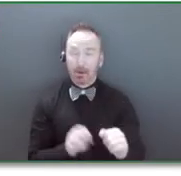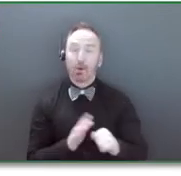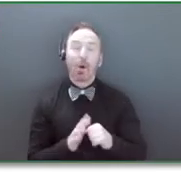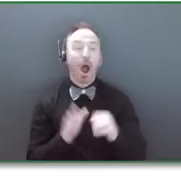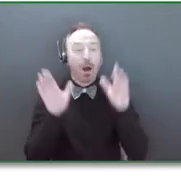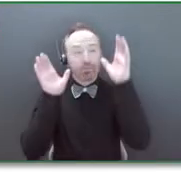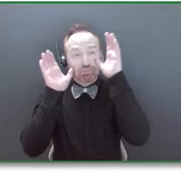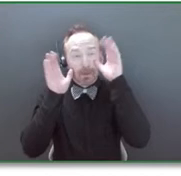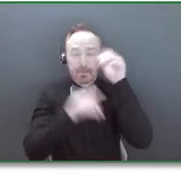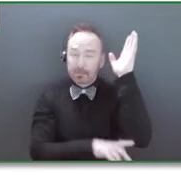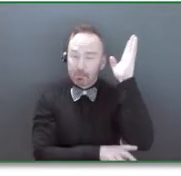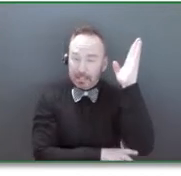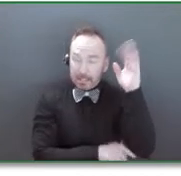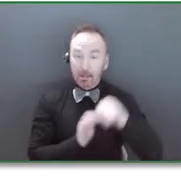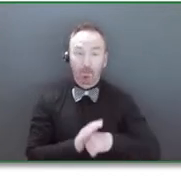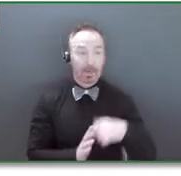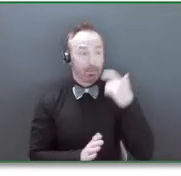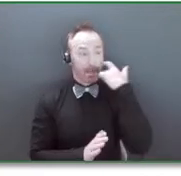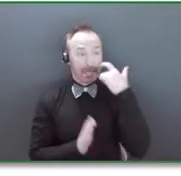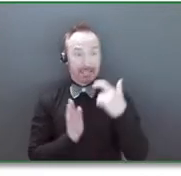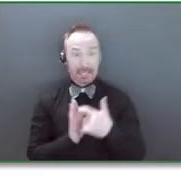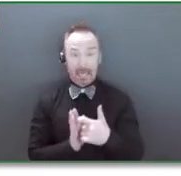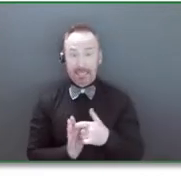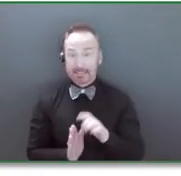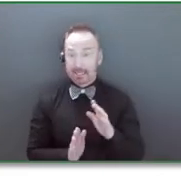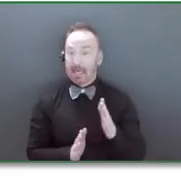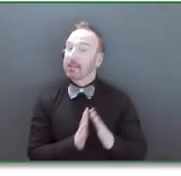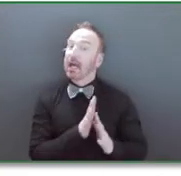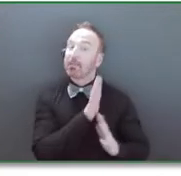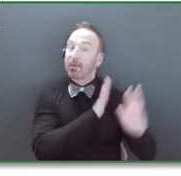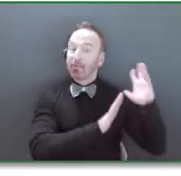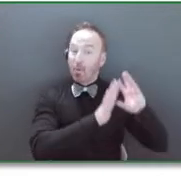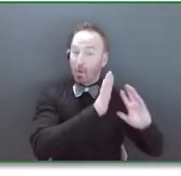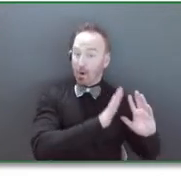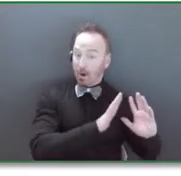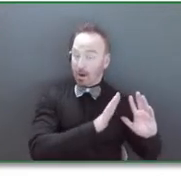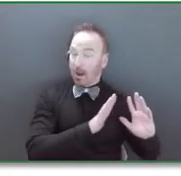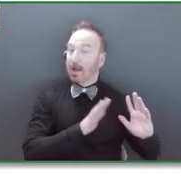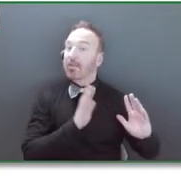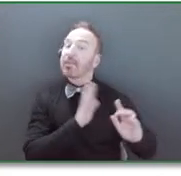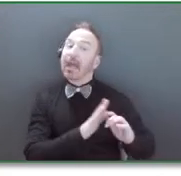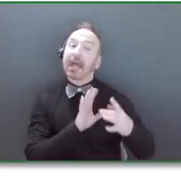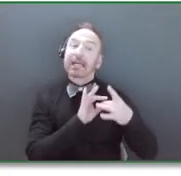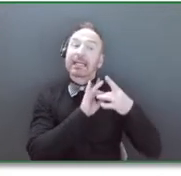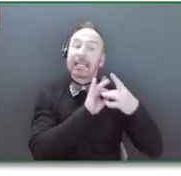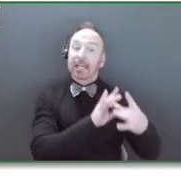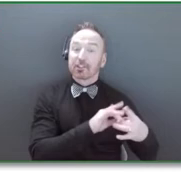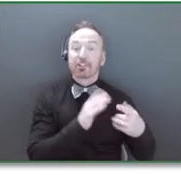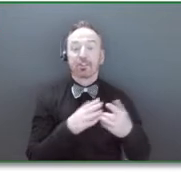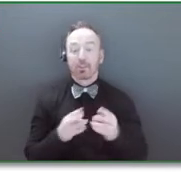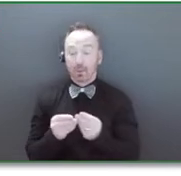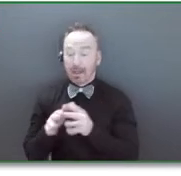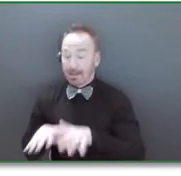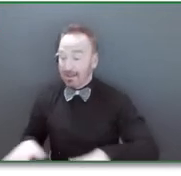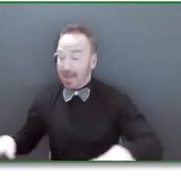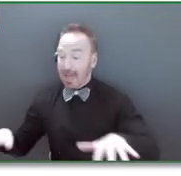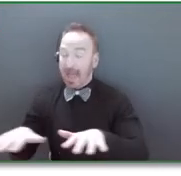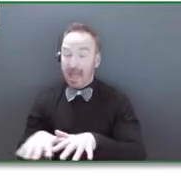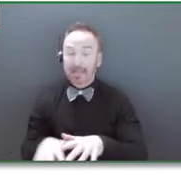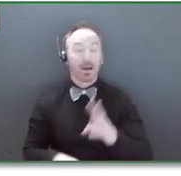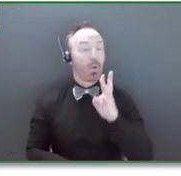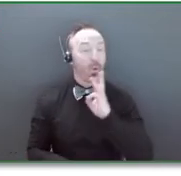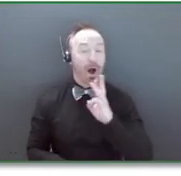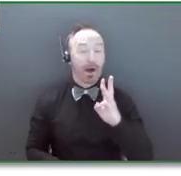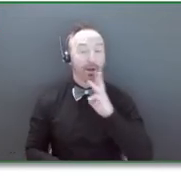We acknowledge their and your continuing connection to land, skies and water, and we pay our respects to elders past, present and